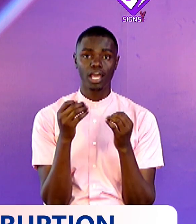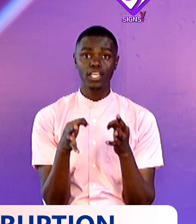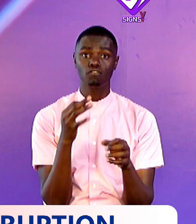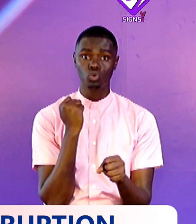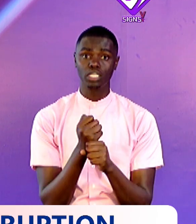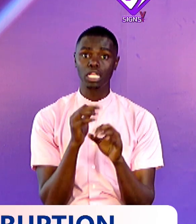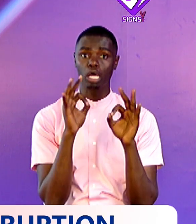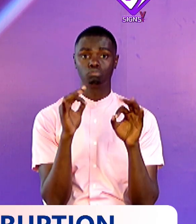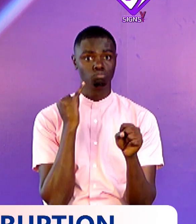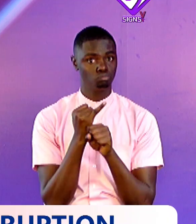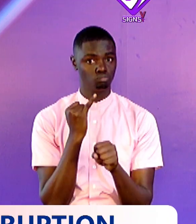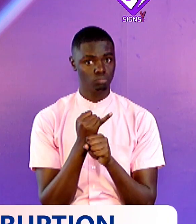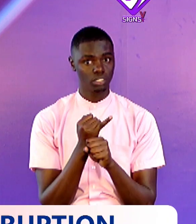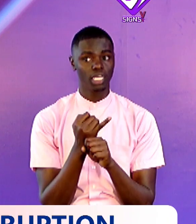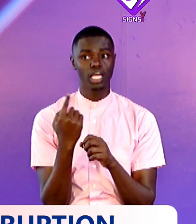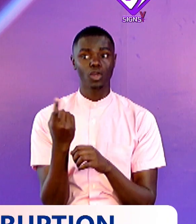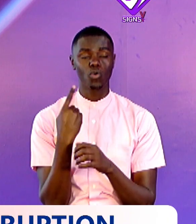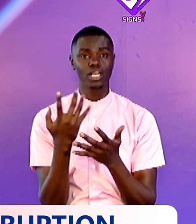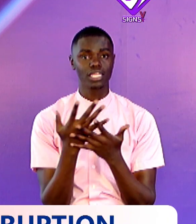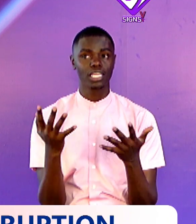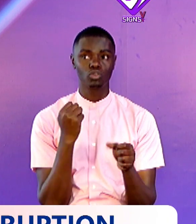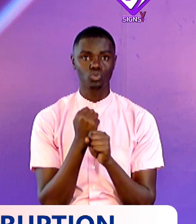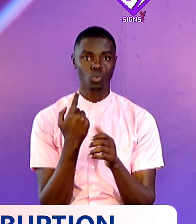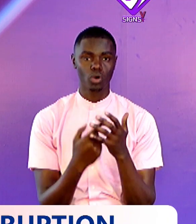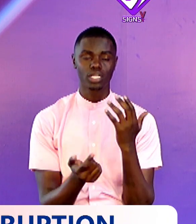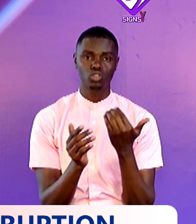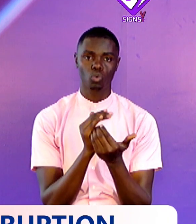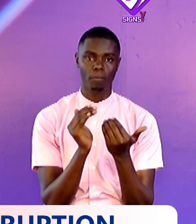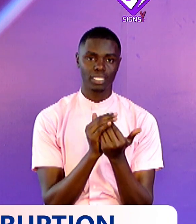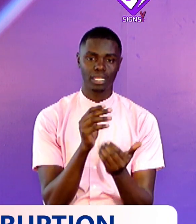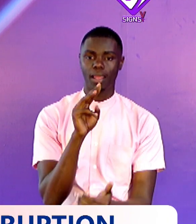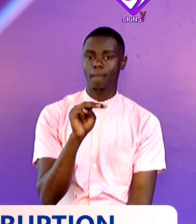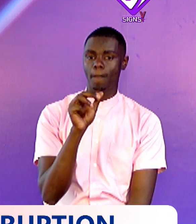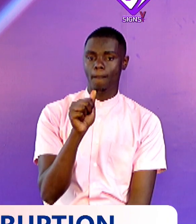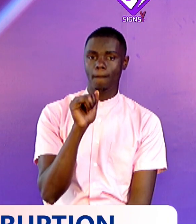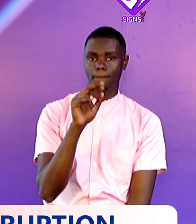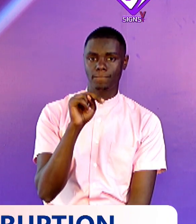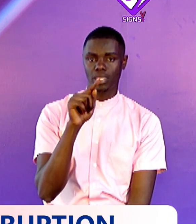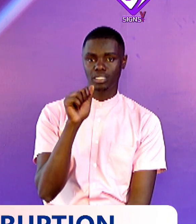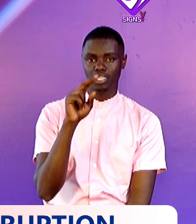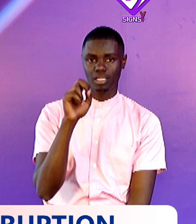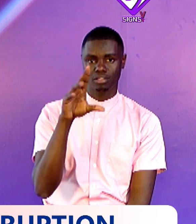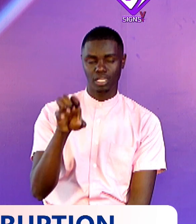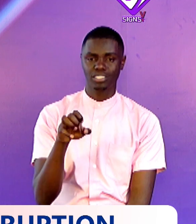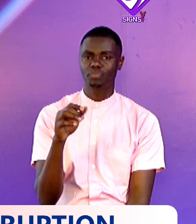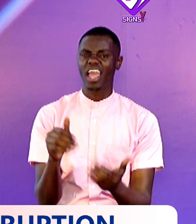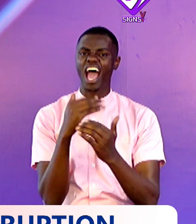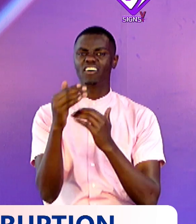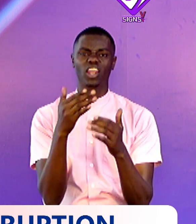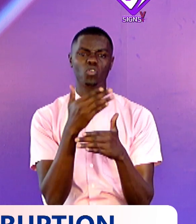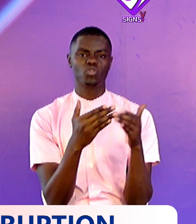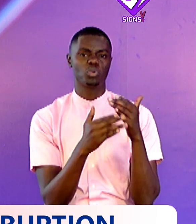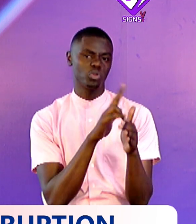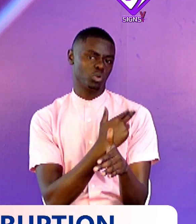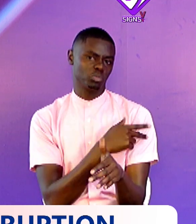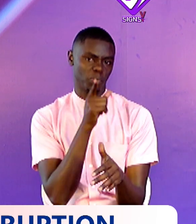job, Right. the only thing you'll do to the roads is to do maintenance. After you've done the hospital structures, I mean